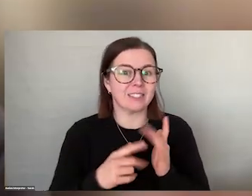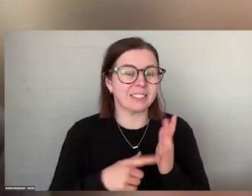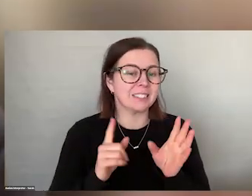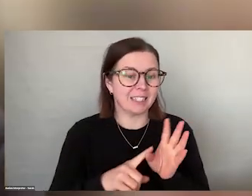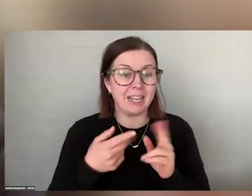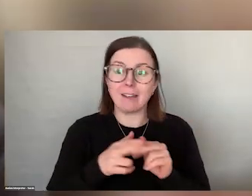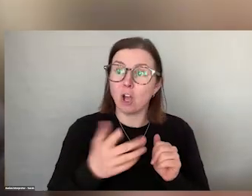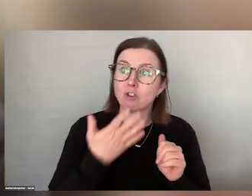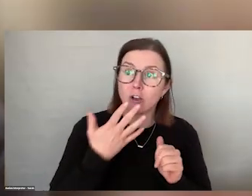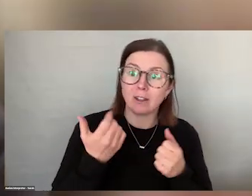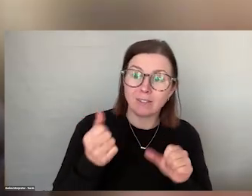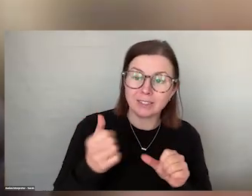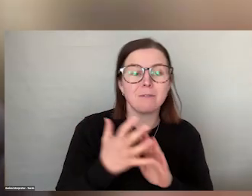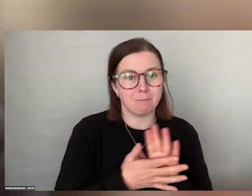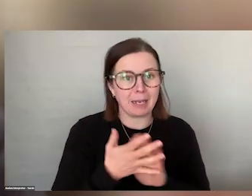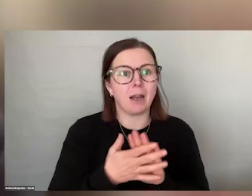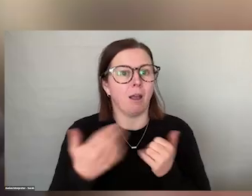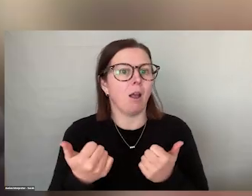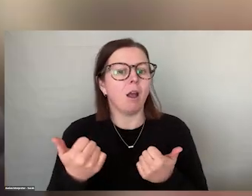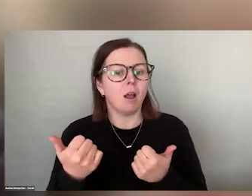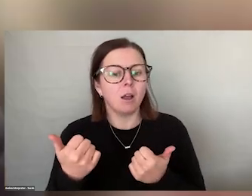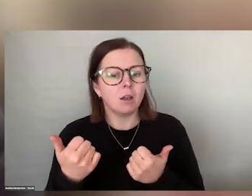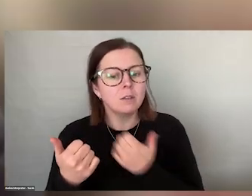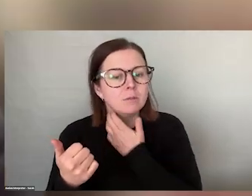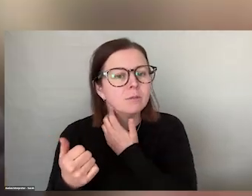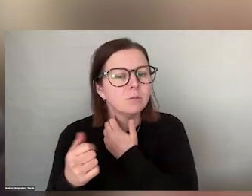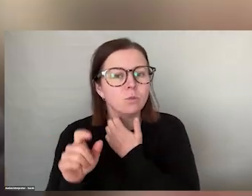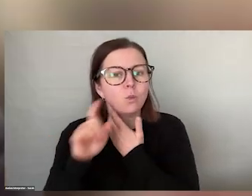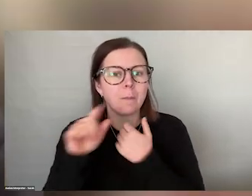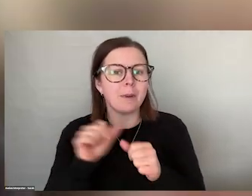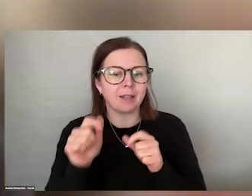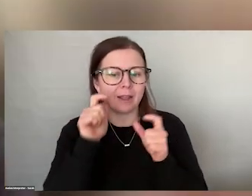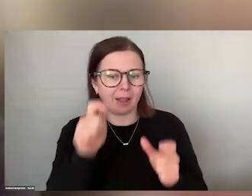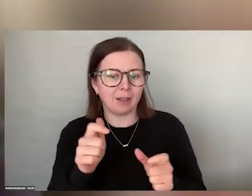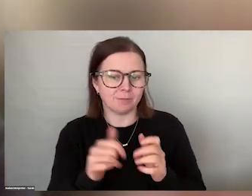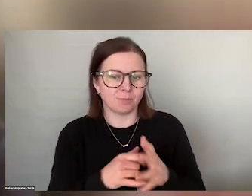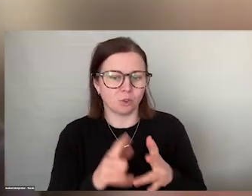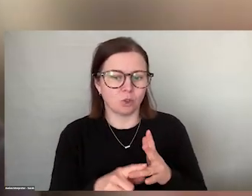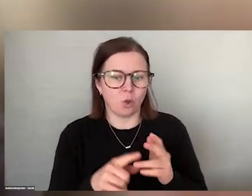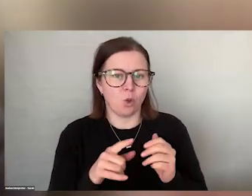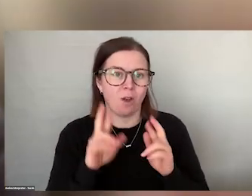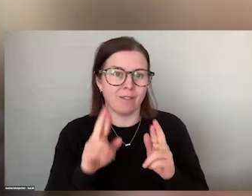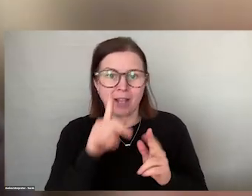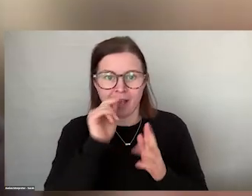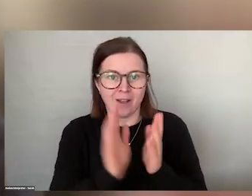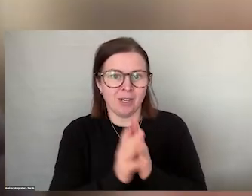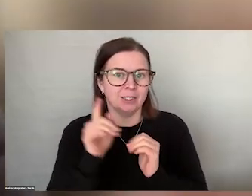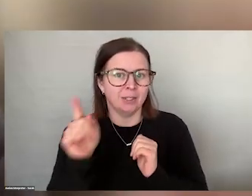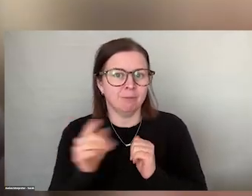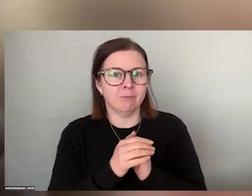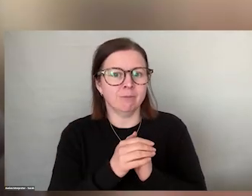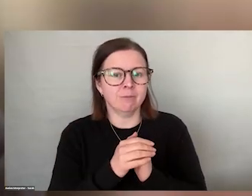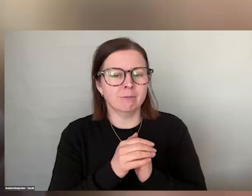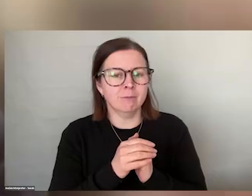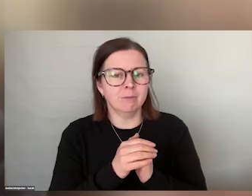more productive, better care for a lower cost to the system. That's incredibly convincing. Third thing I want to say is